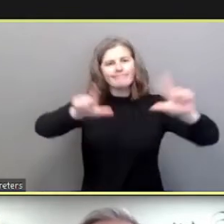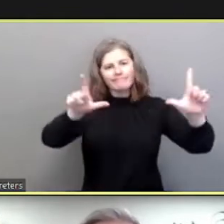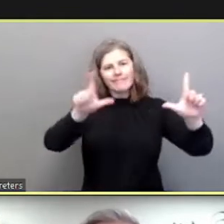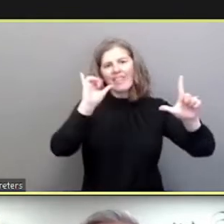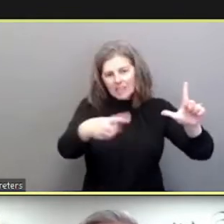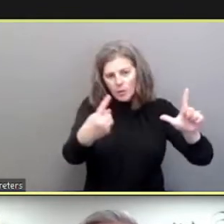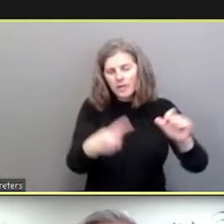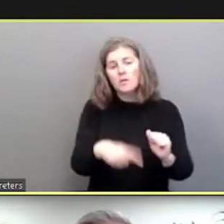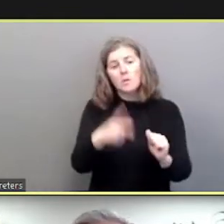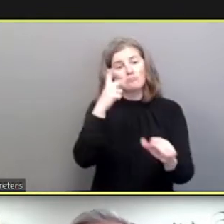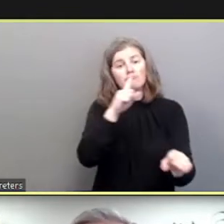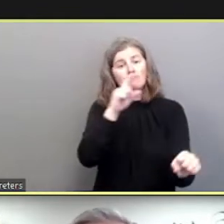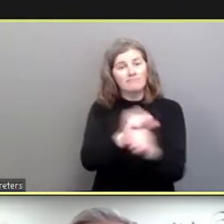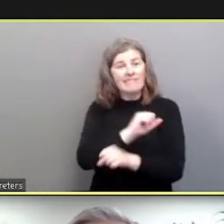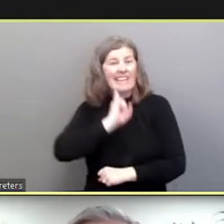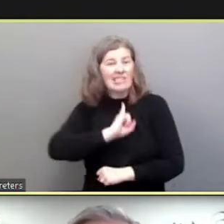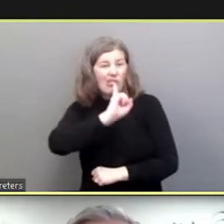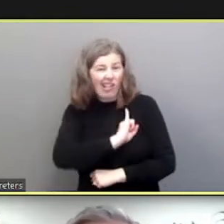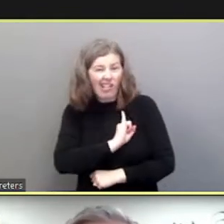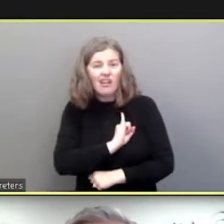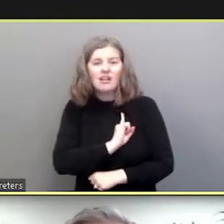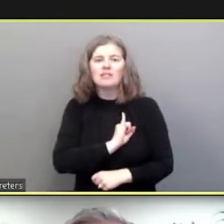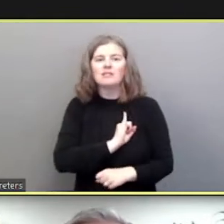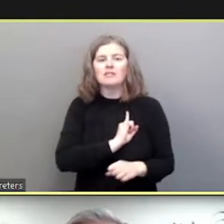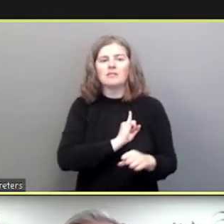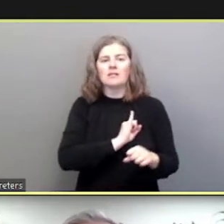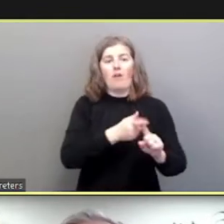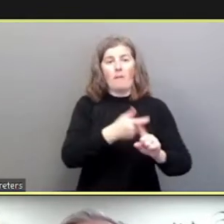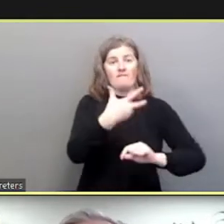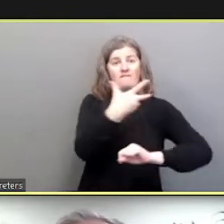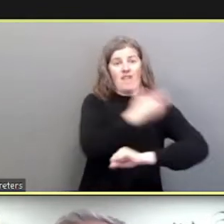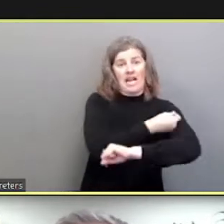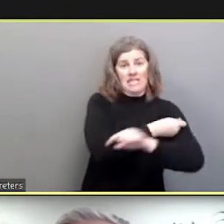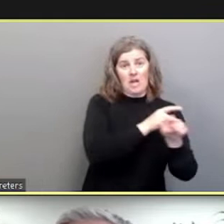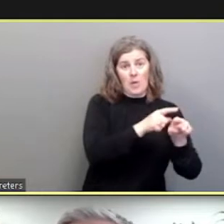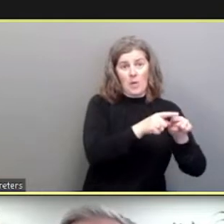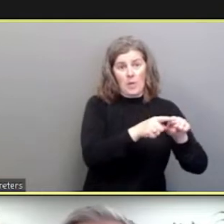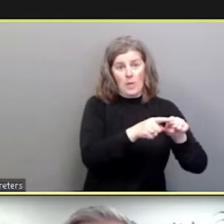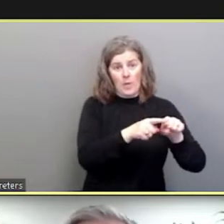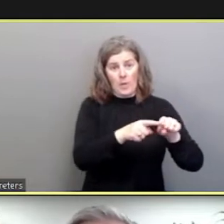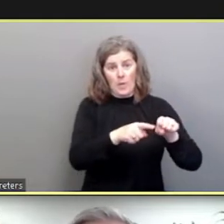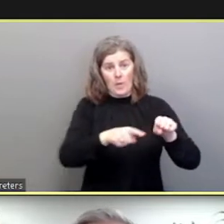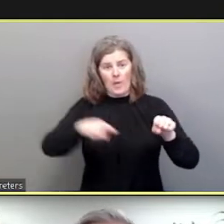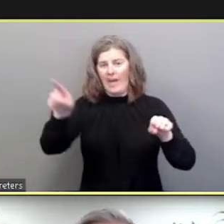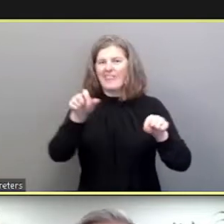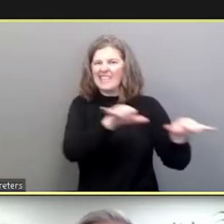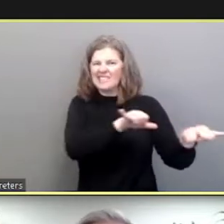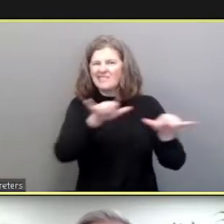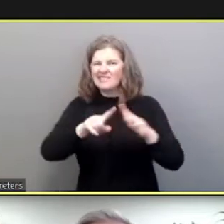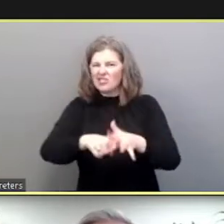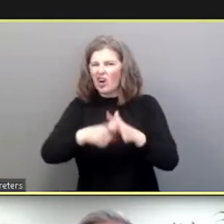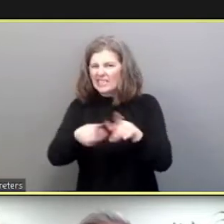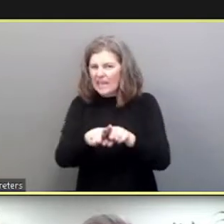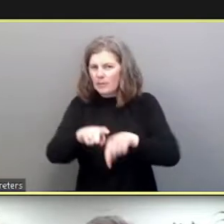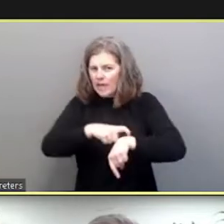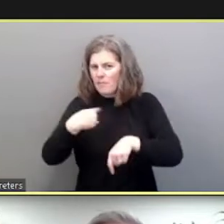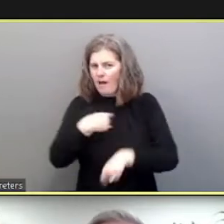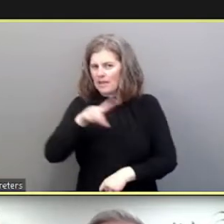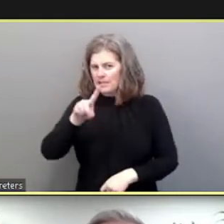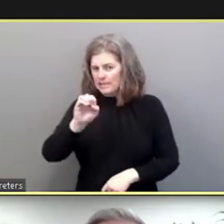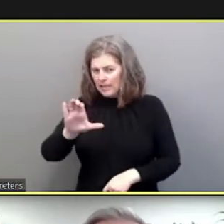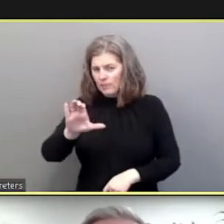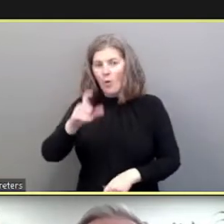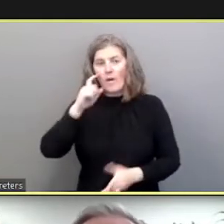in Israel for the period of the vaccine, and they started just like us in December, this sharp uptick